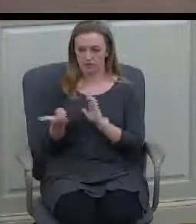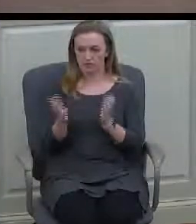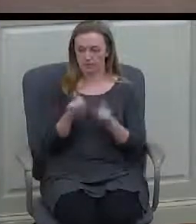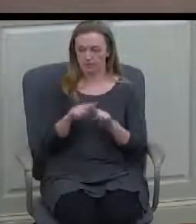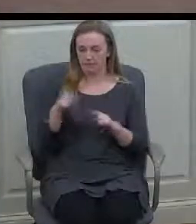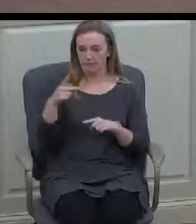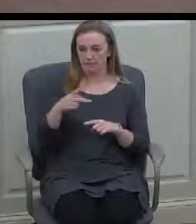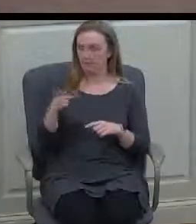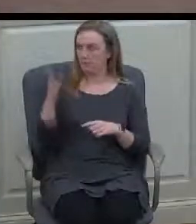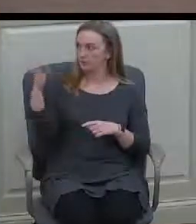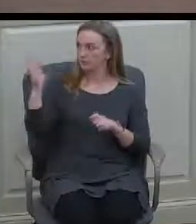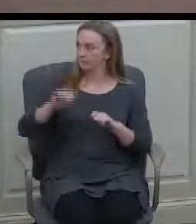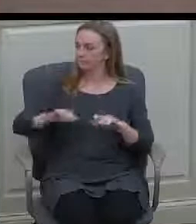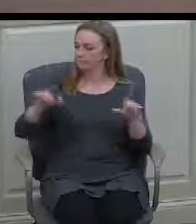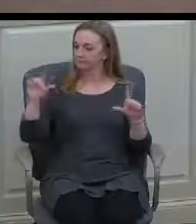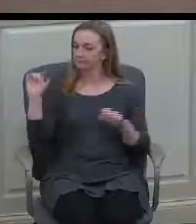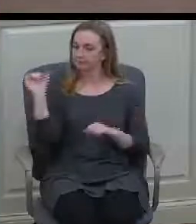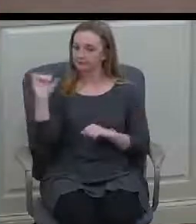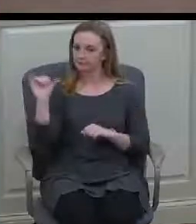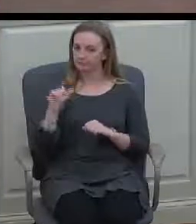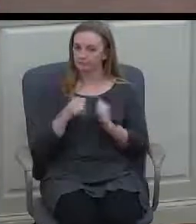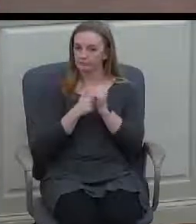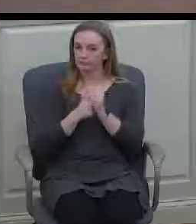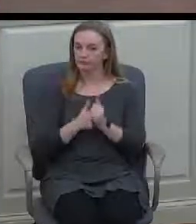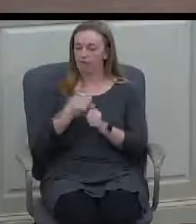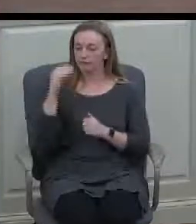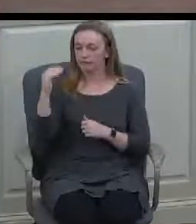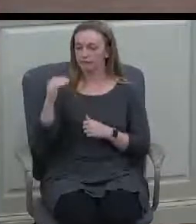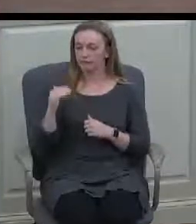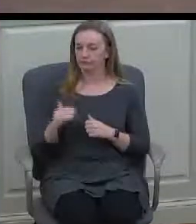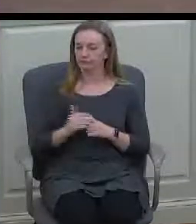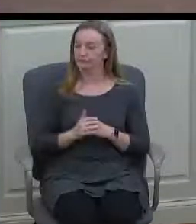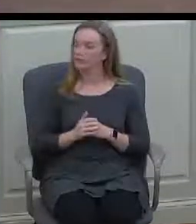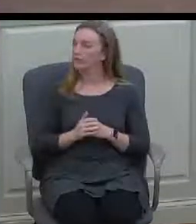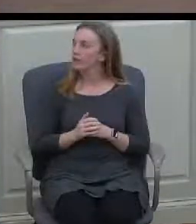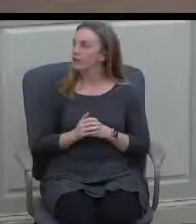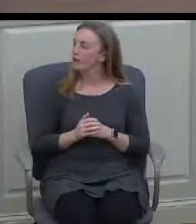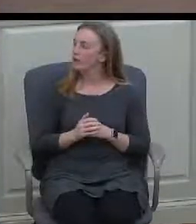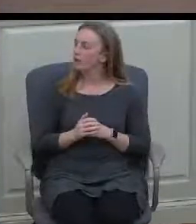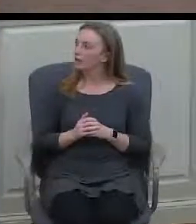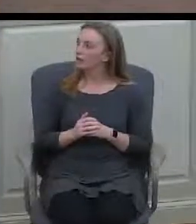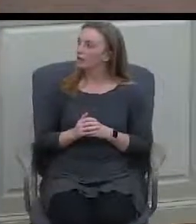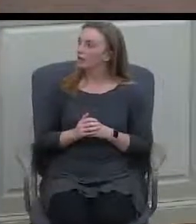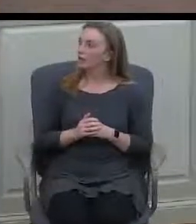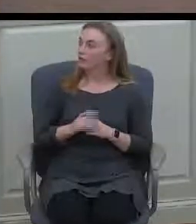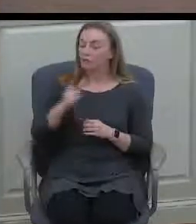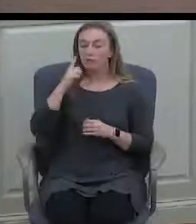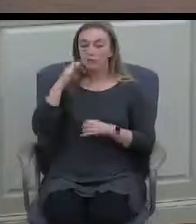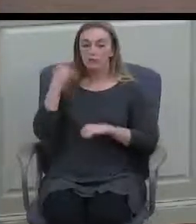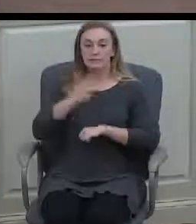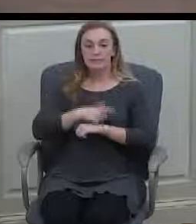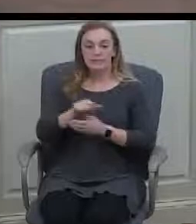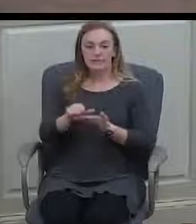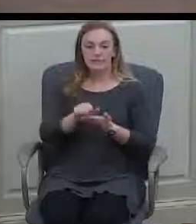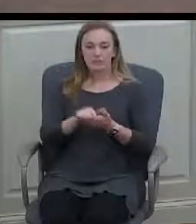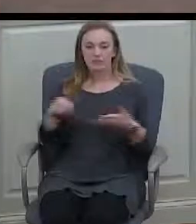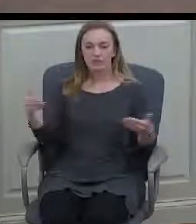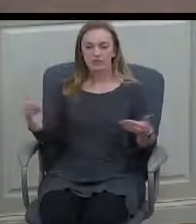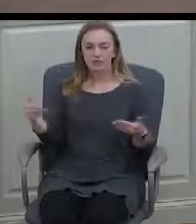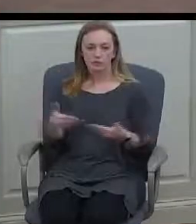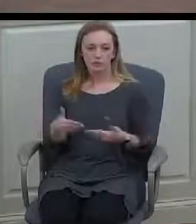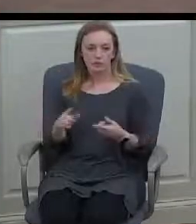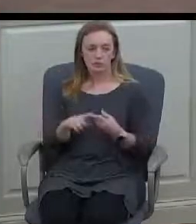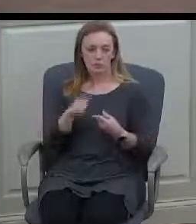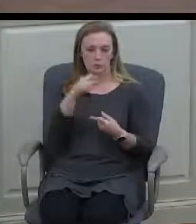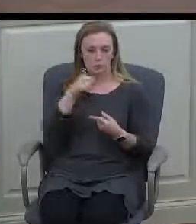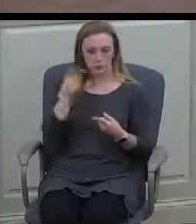slides are up on the screen to follow along. For today's agenda, I'll just give you an introduction to who